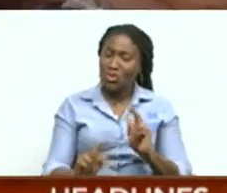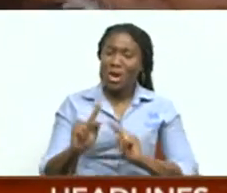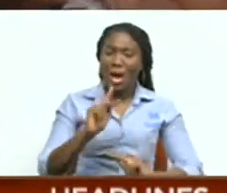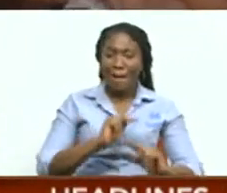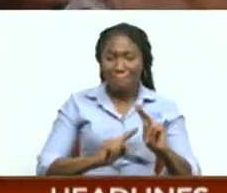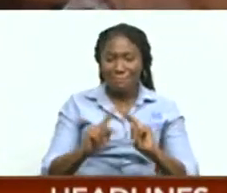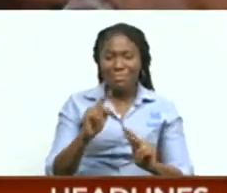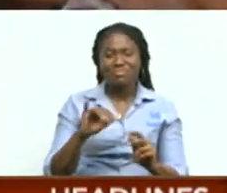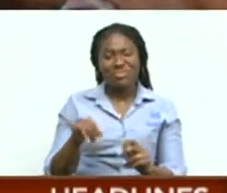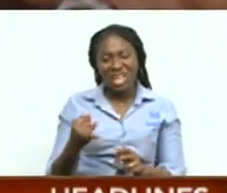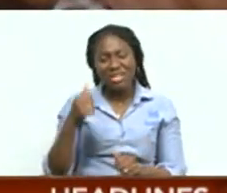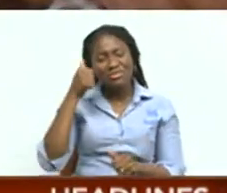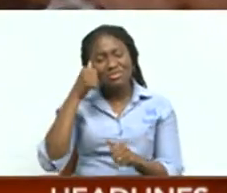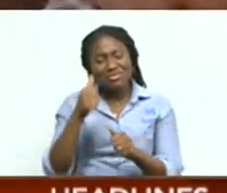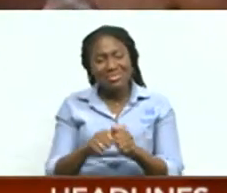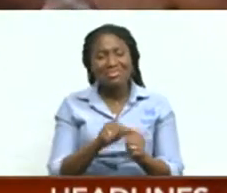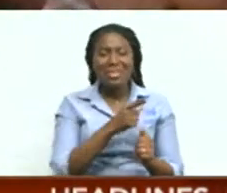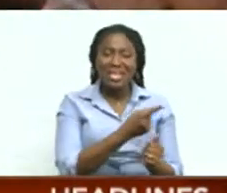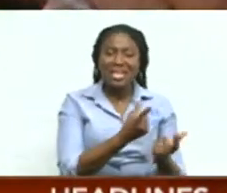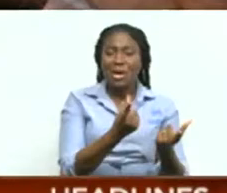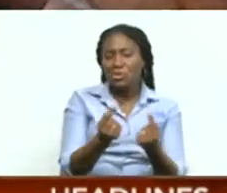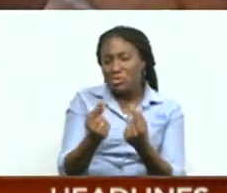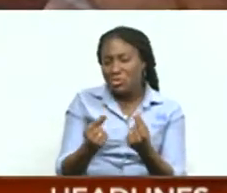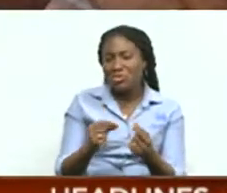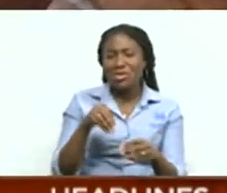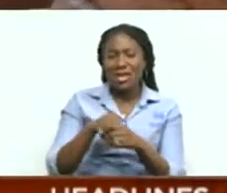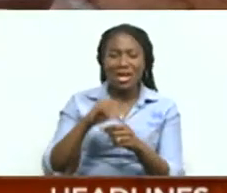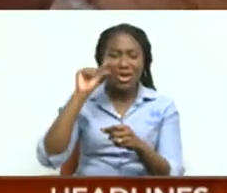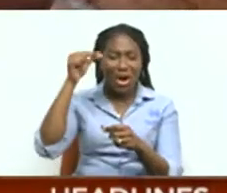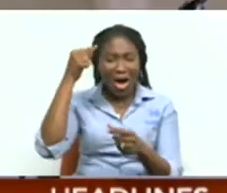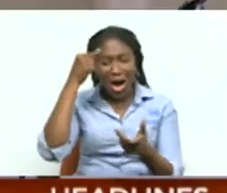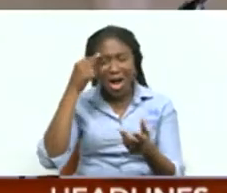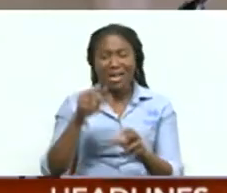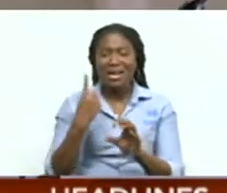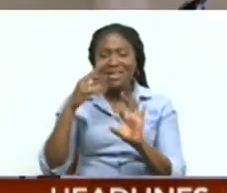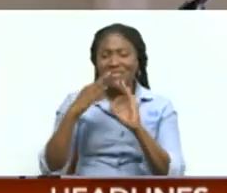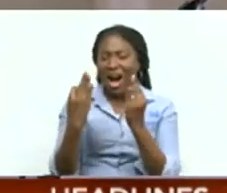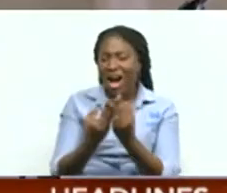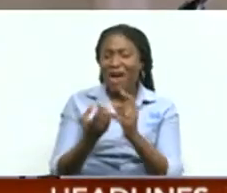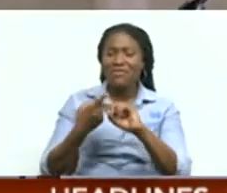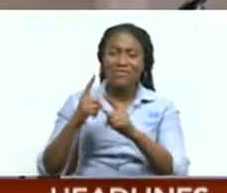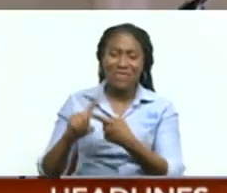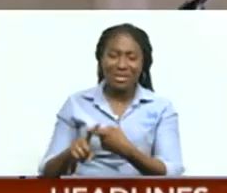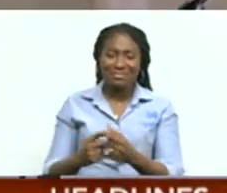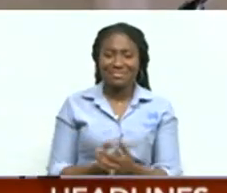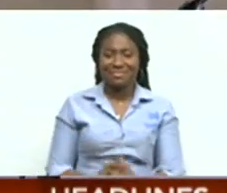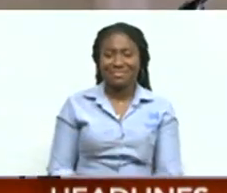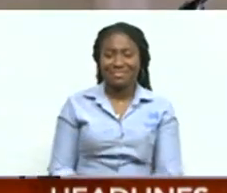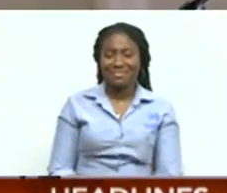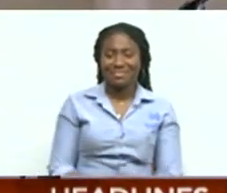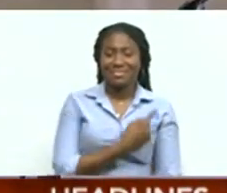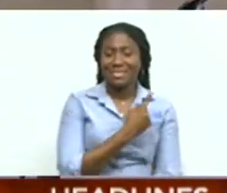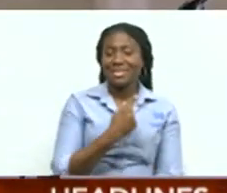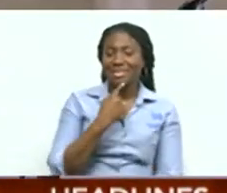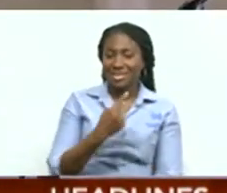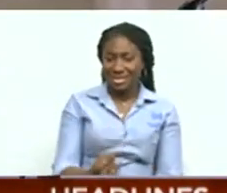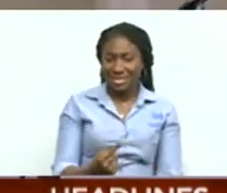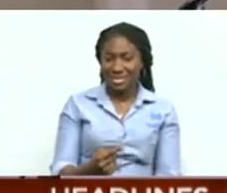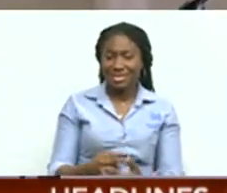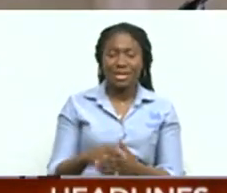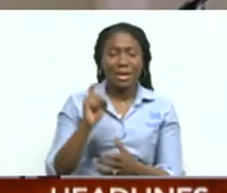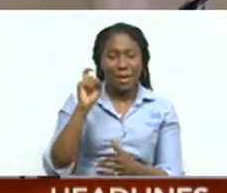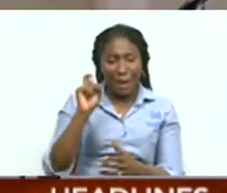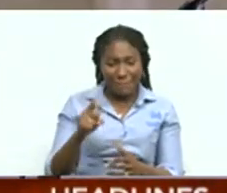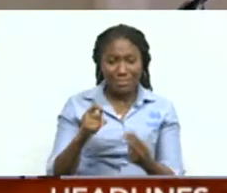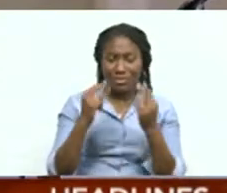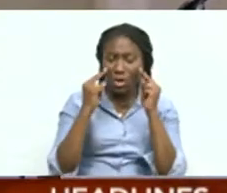immense contributions and his lasting legacy from family to friends. Believe in the power of observation and impartial